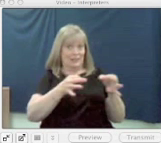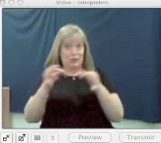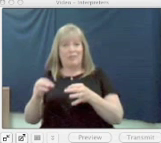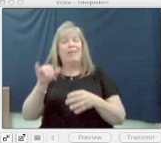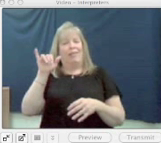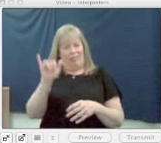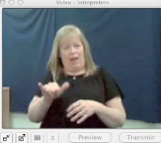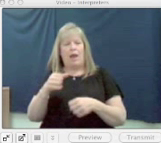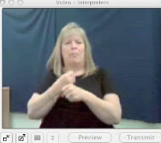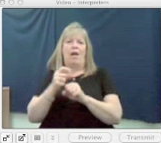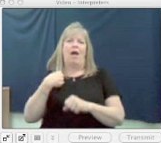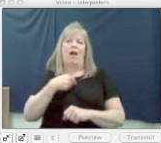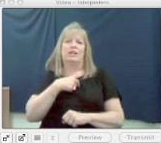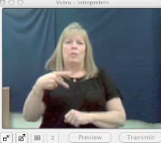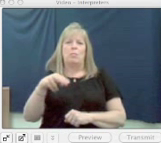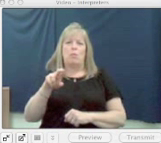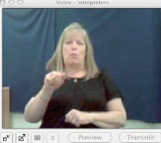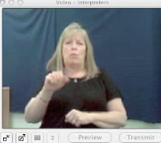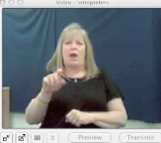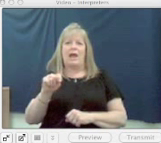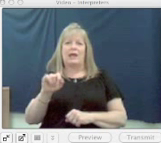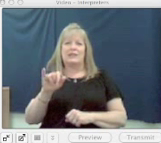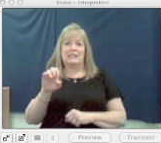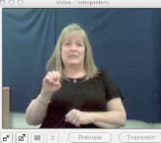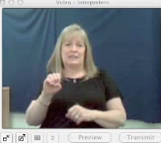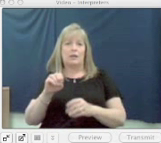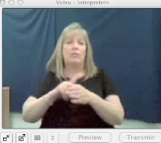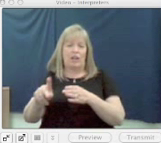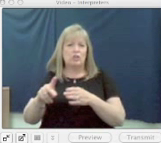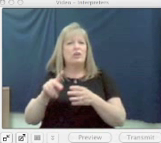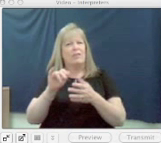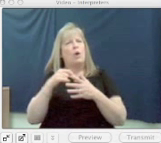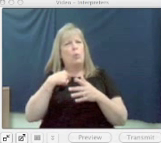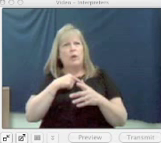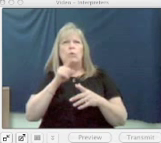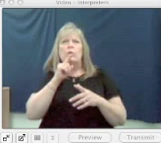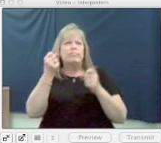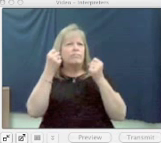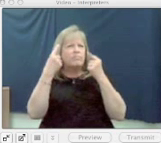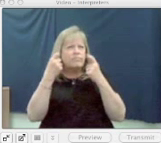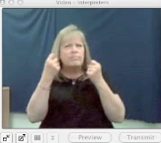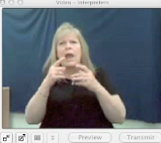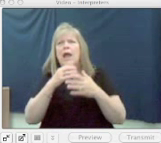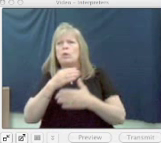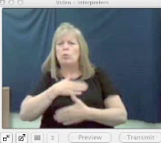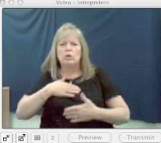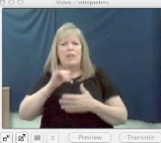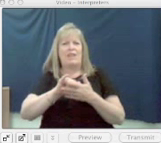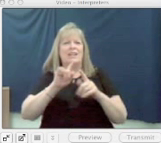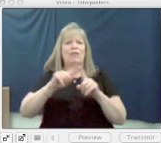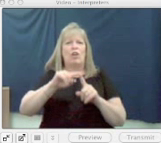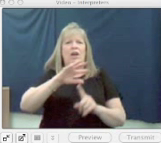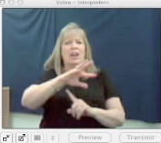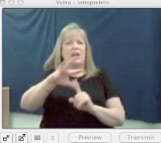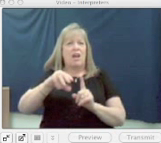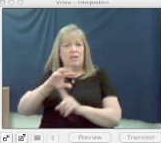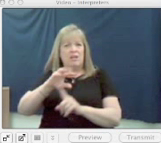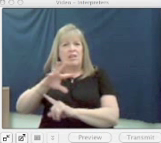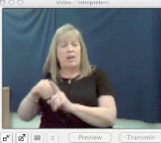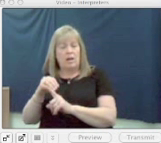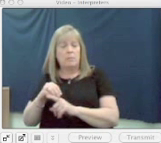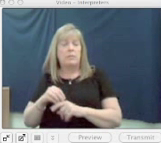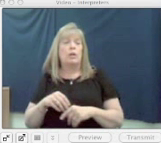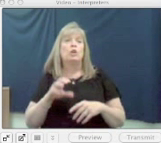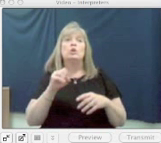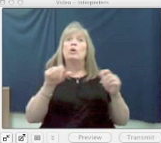and appreciate the important contextual factors. What would this challenge be? Well, we would have to validate and